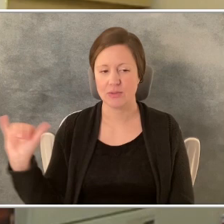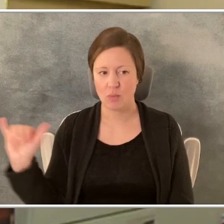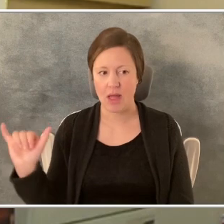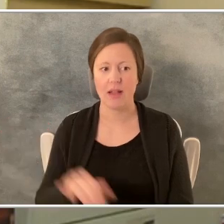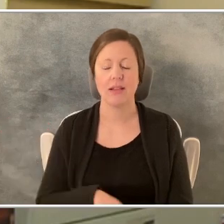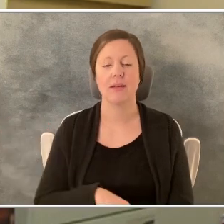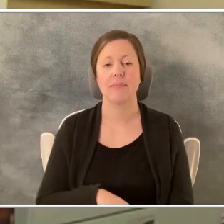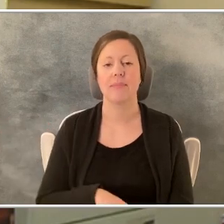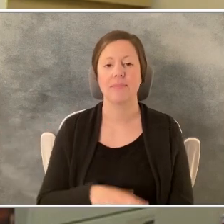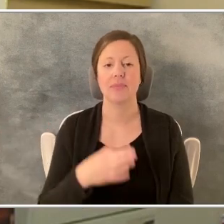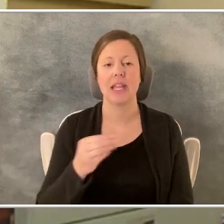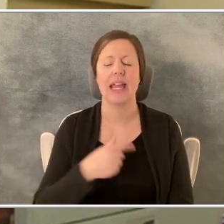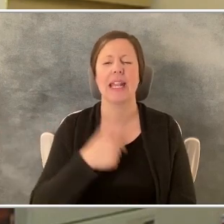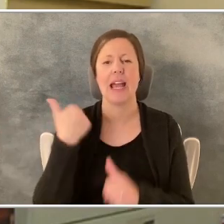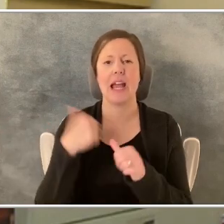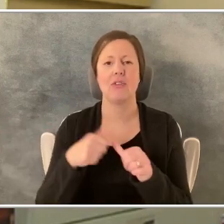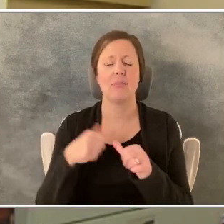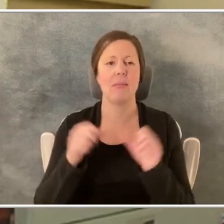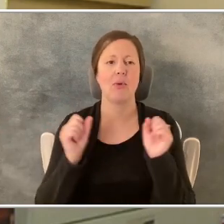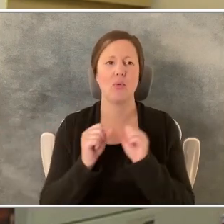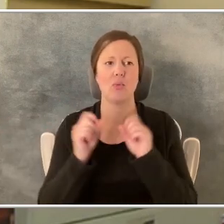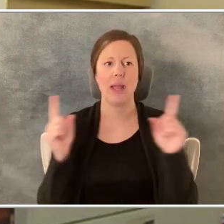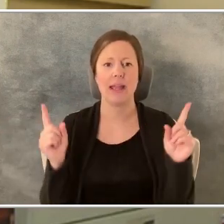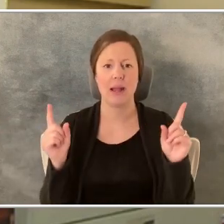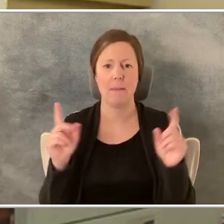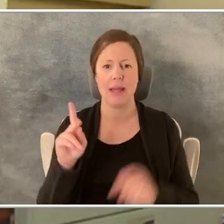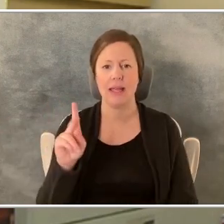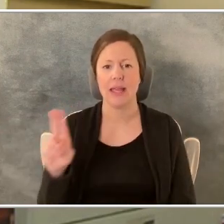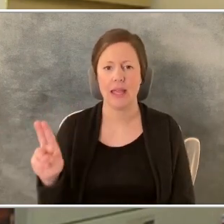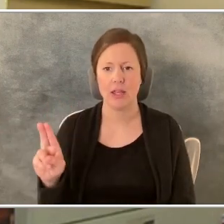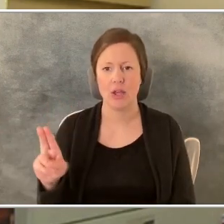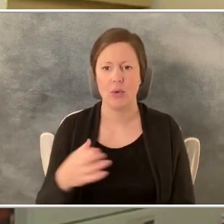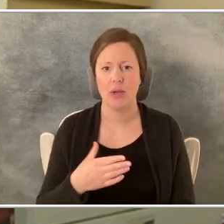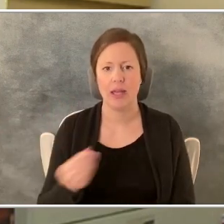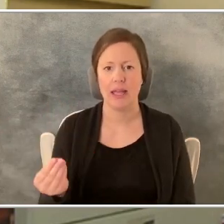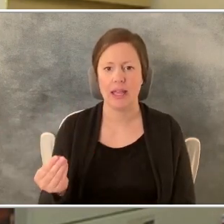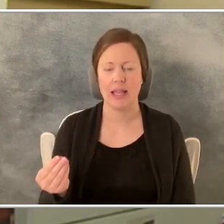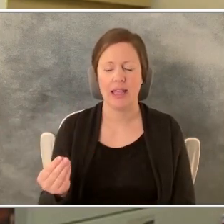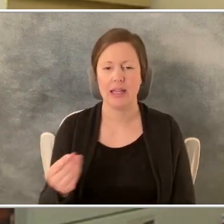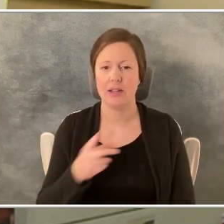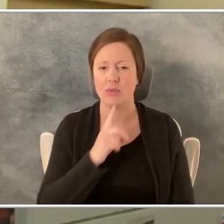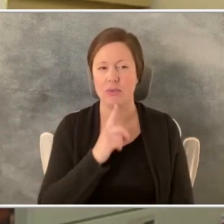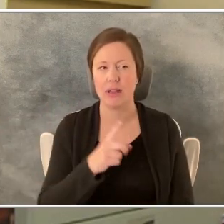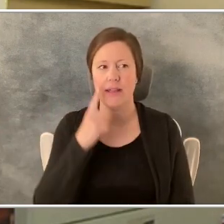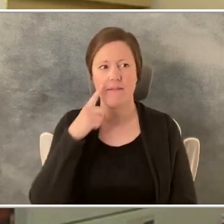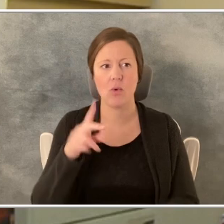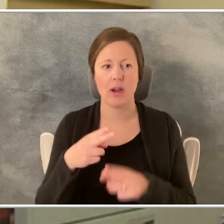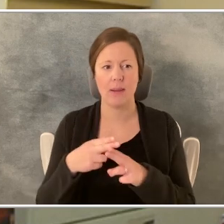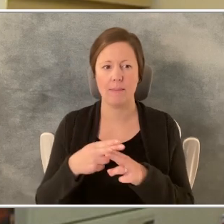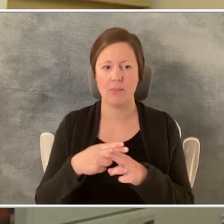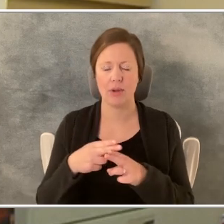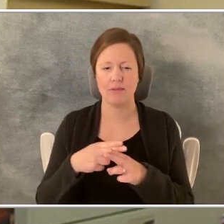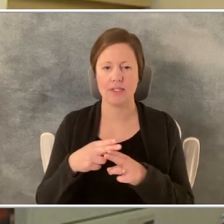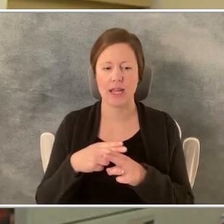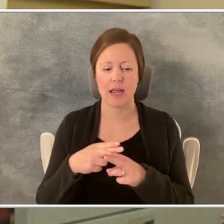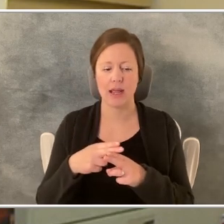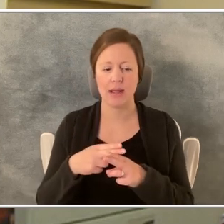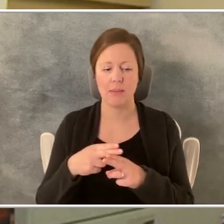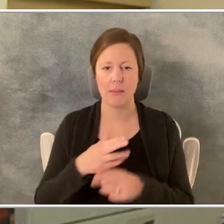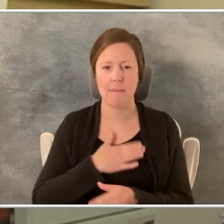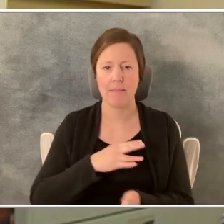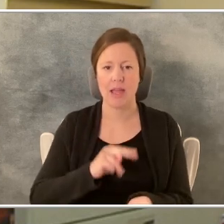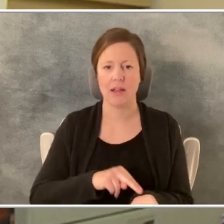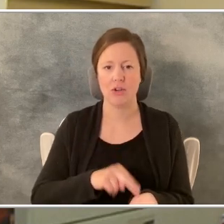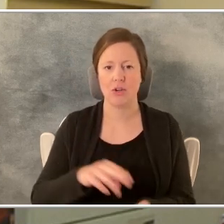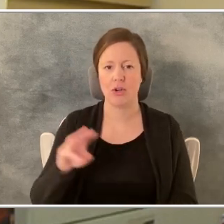then I remember waking up at KU, and for a very brief period of time, my nurse was